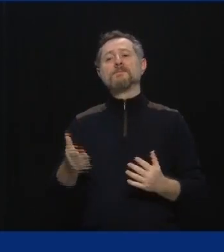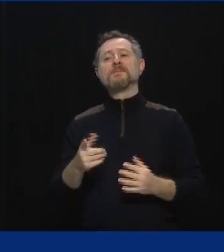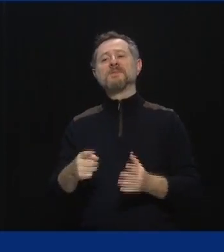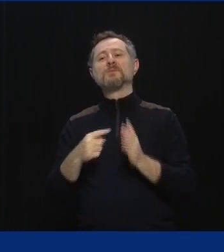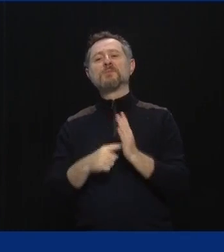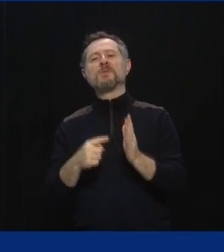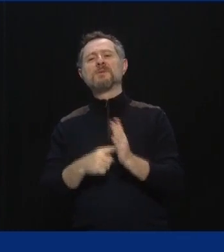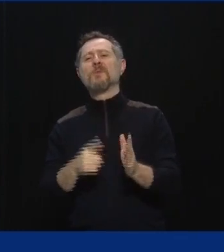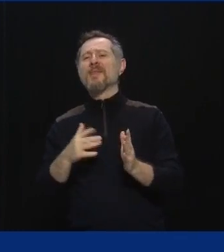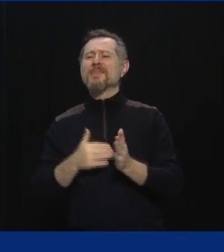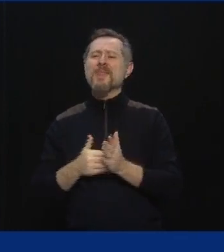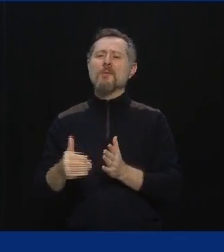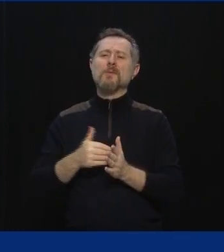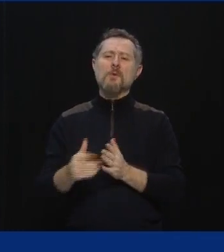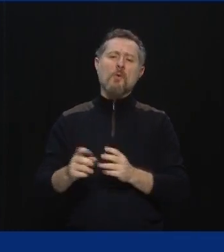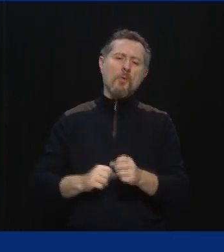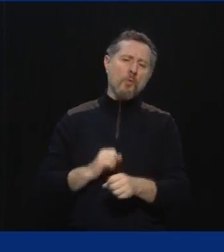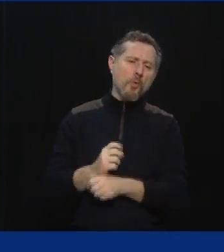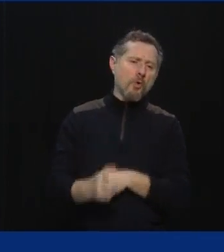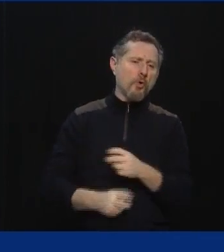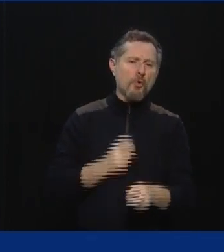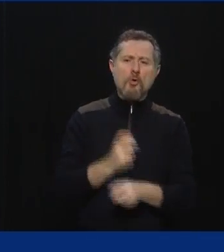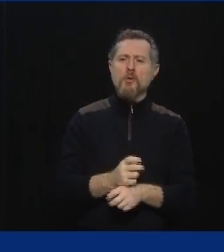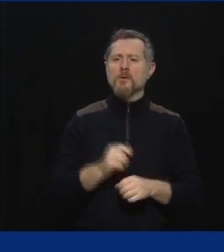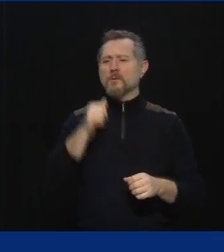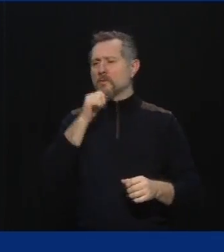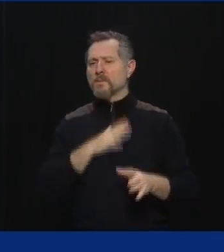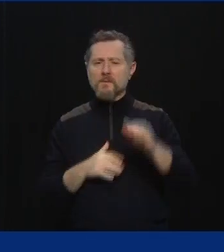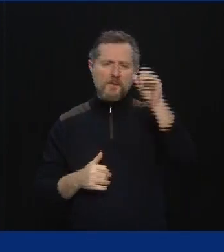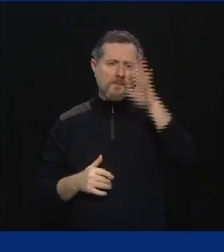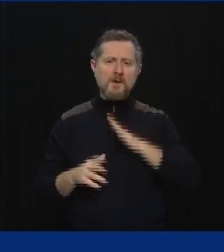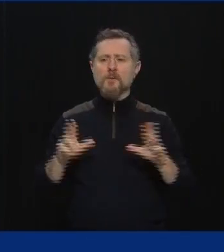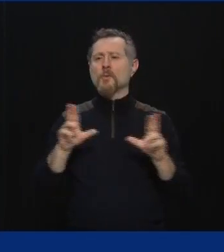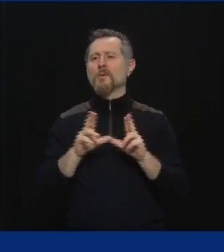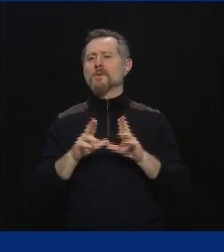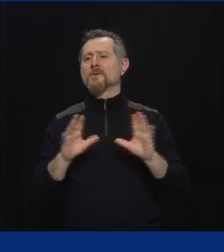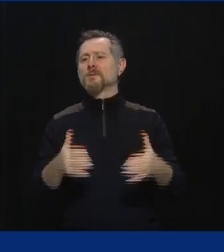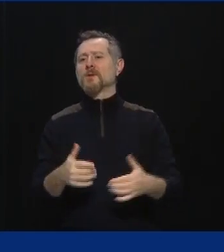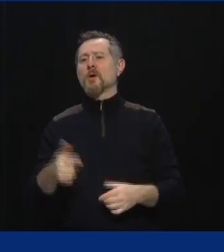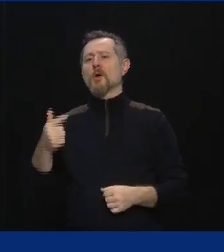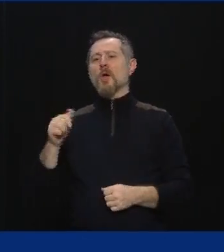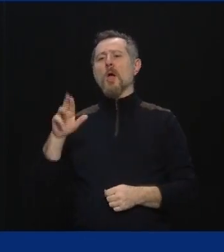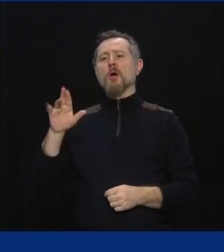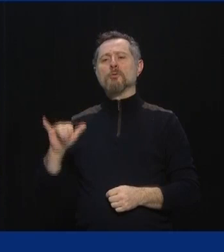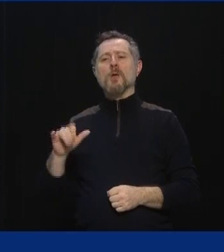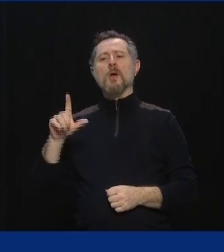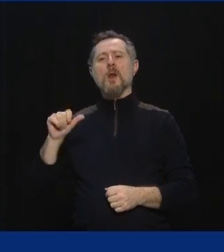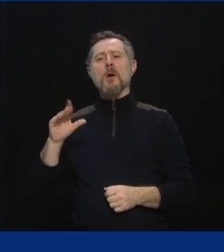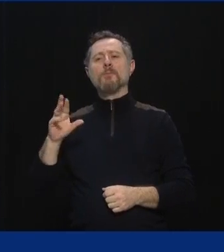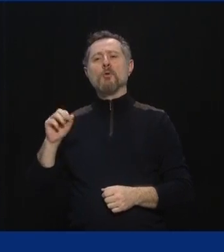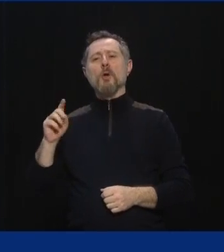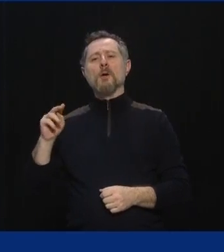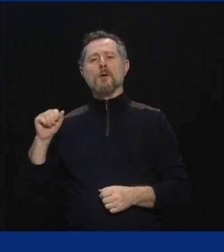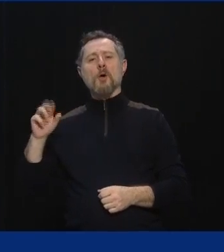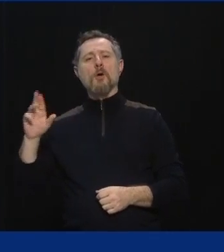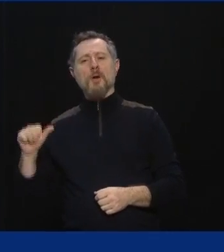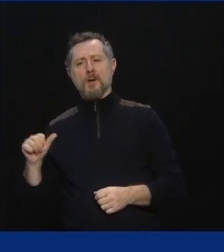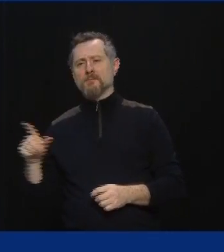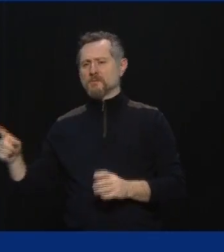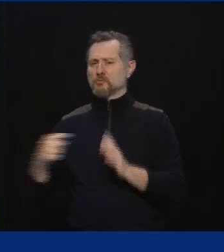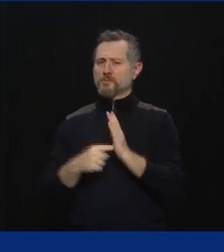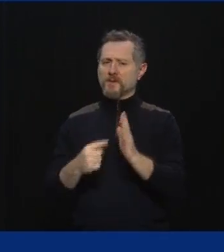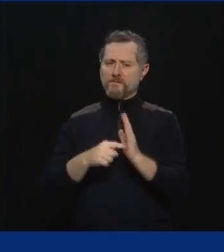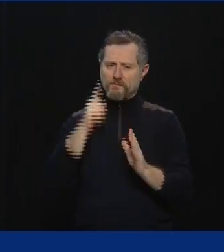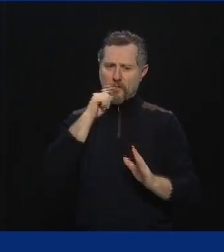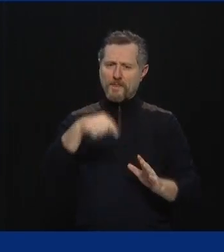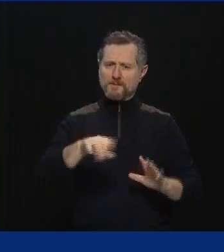thousands of hardworking men and women of labor, Gary LaBarbera, president of the Building Construction Trades of Greater New York. I could